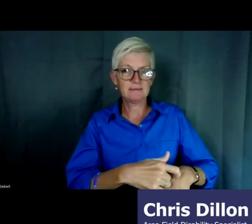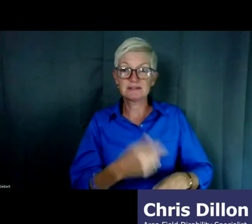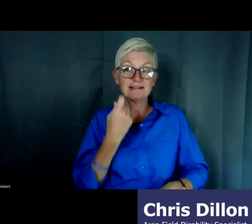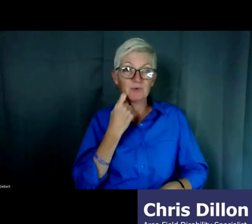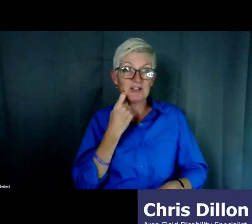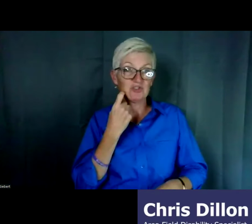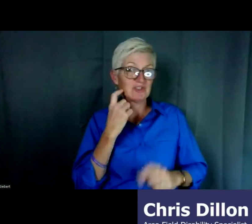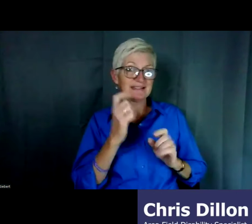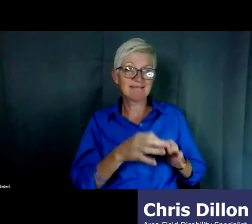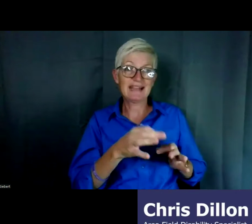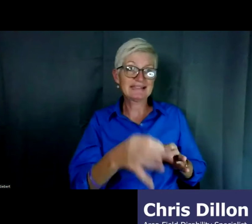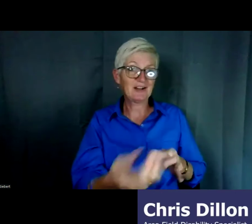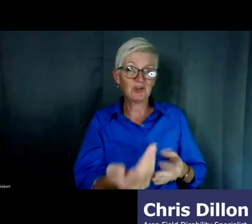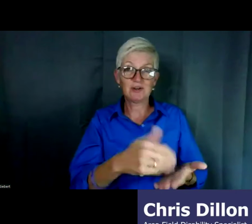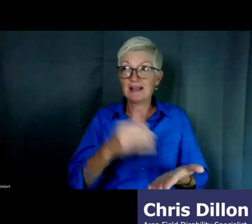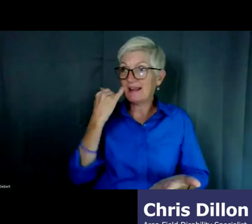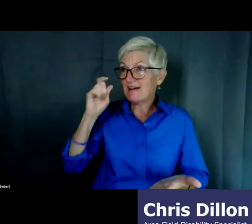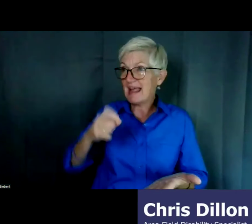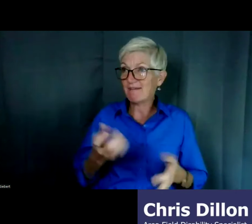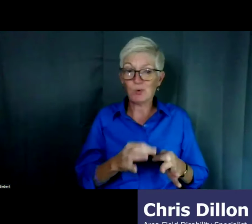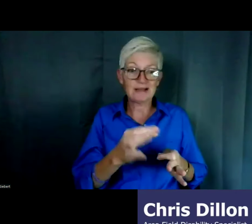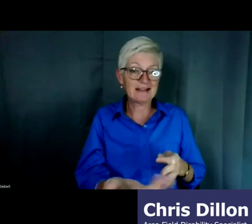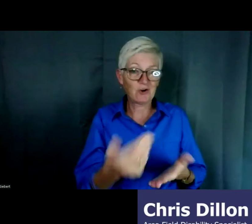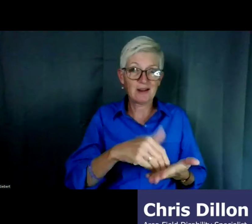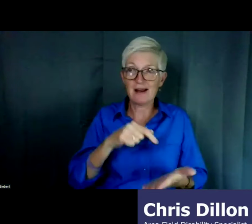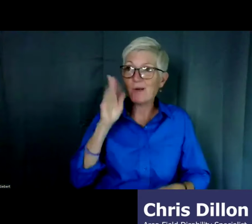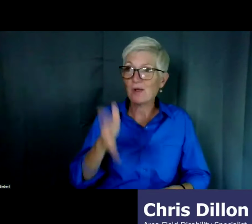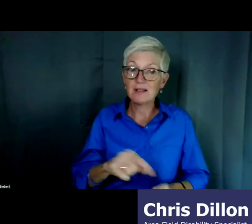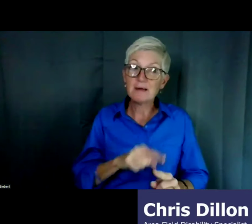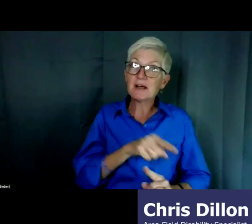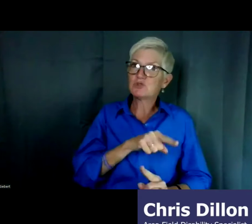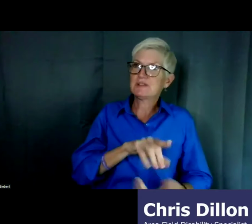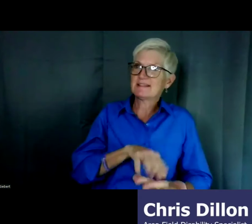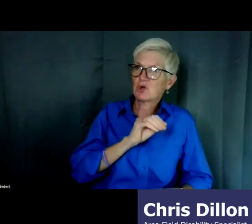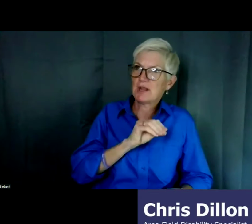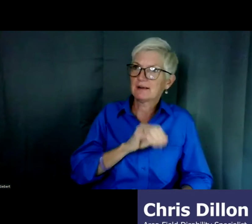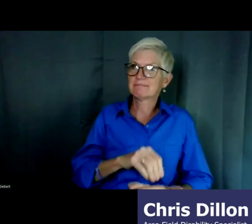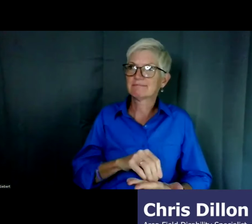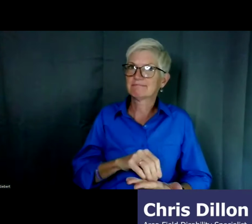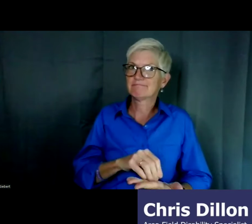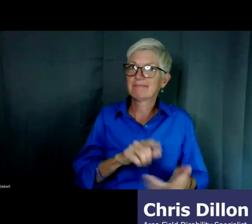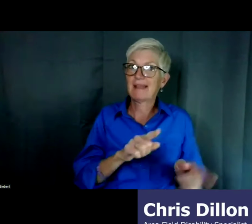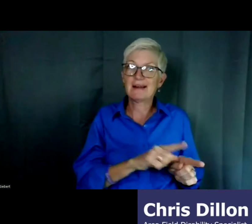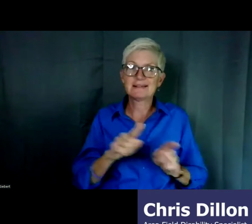I got to do it again, I'll do it again. But she's learning. And at the same time, so is Walgreens.